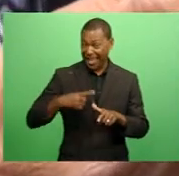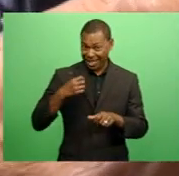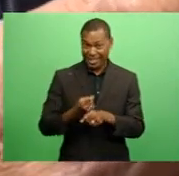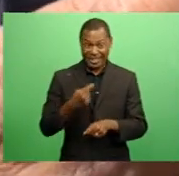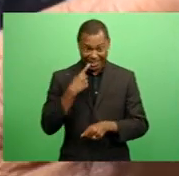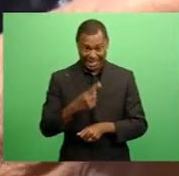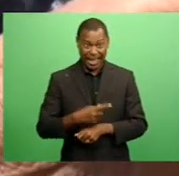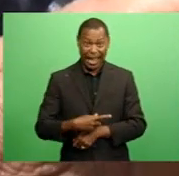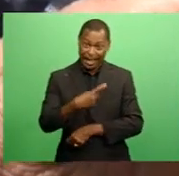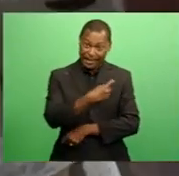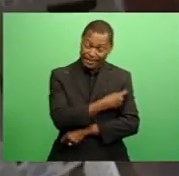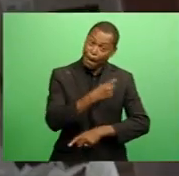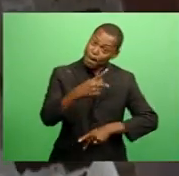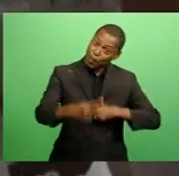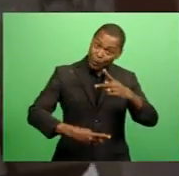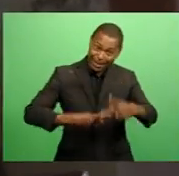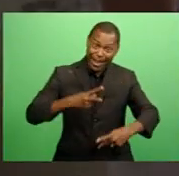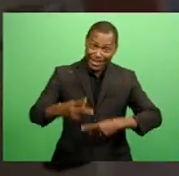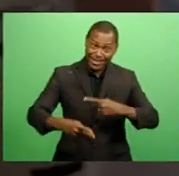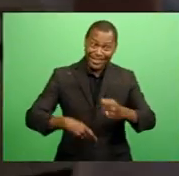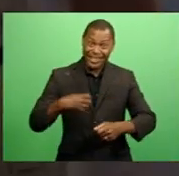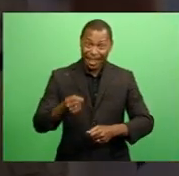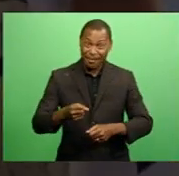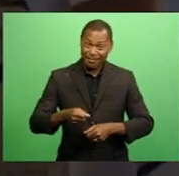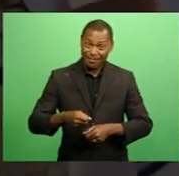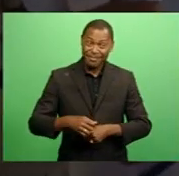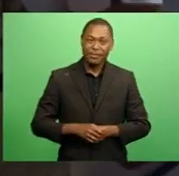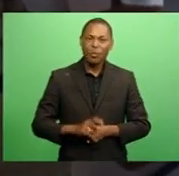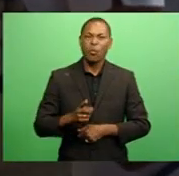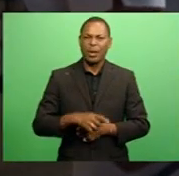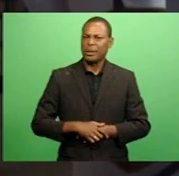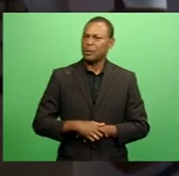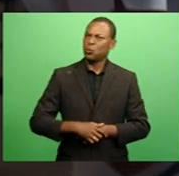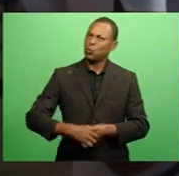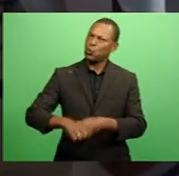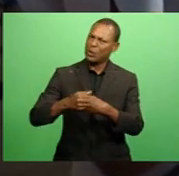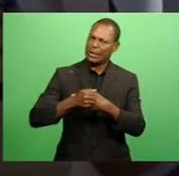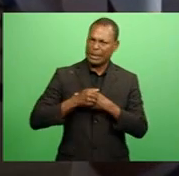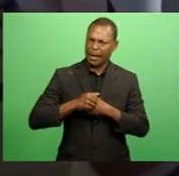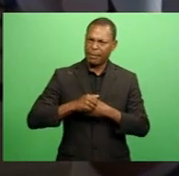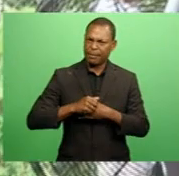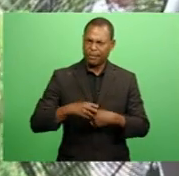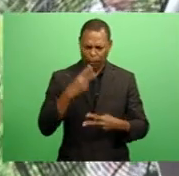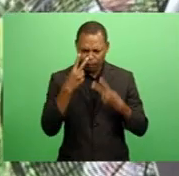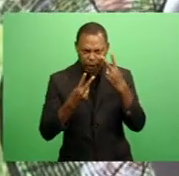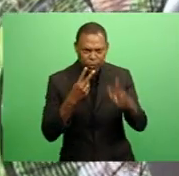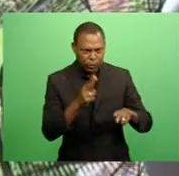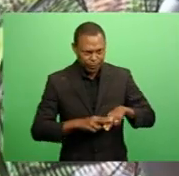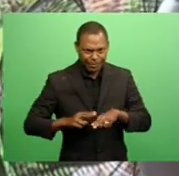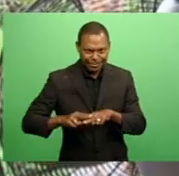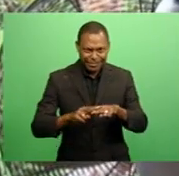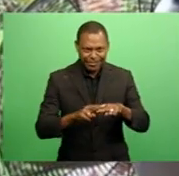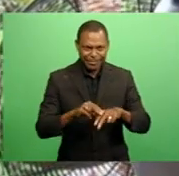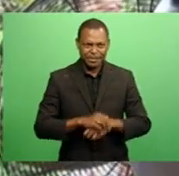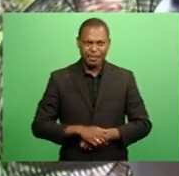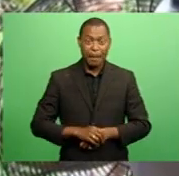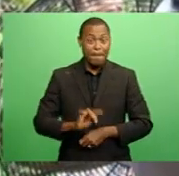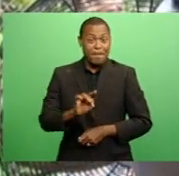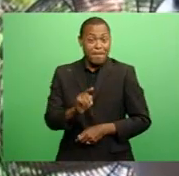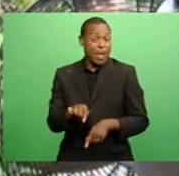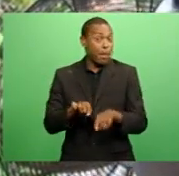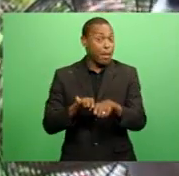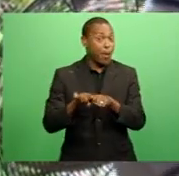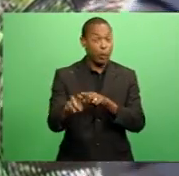vaccination process gets underway, people will feel secure in visiting Fiji. But for us, what is critically important is to secure the